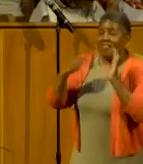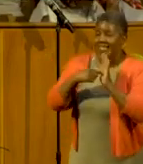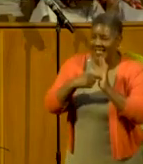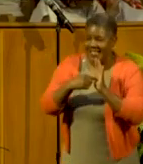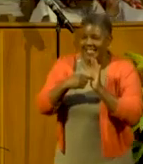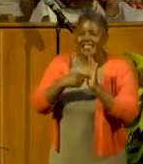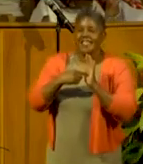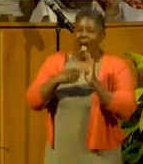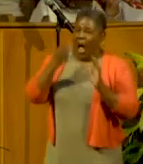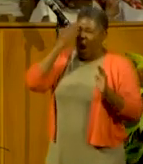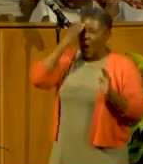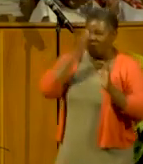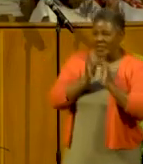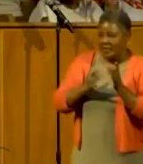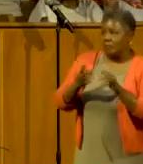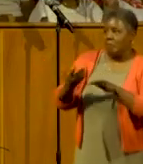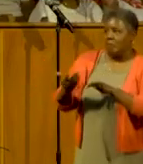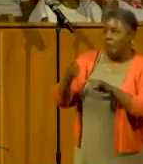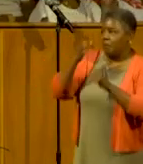This is what he said.